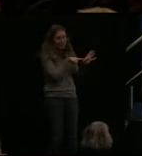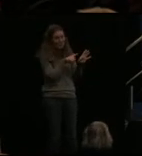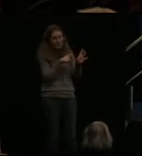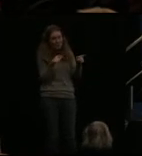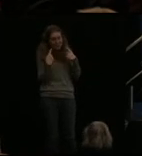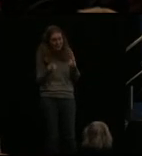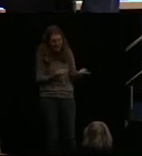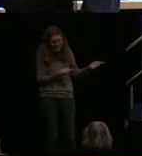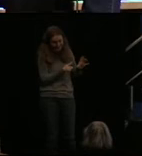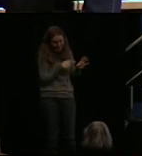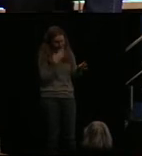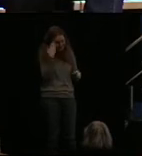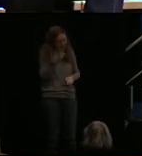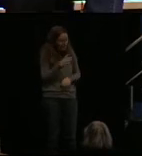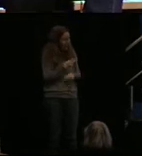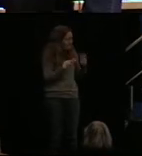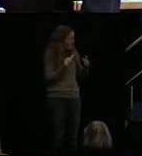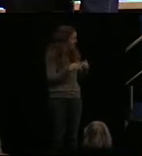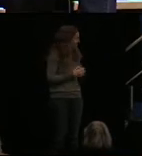Yeah, you probably don't even know it, do you?